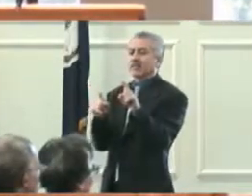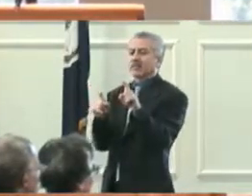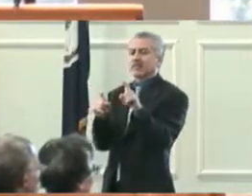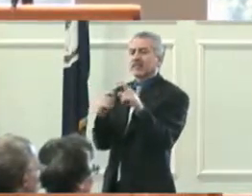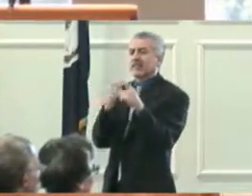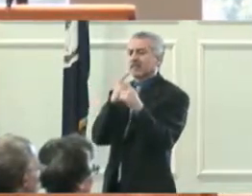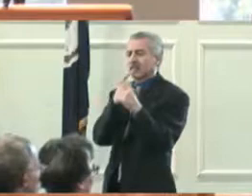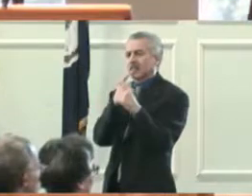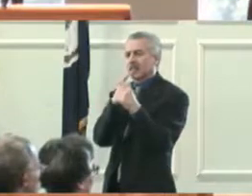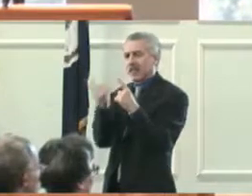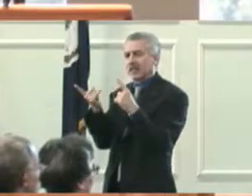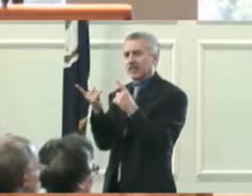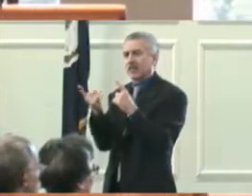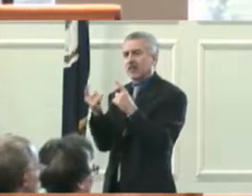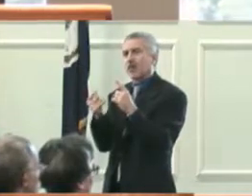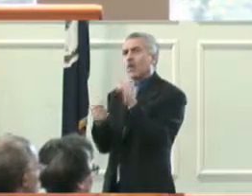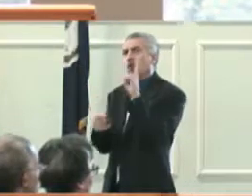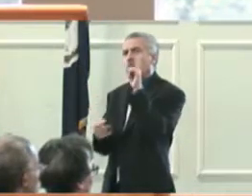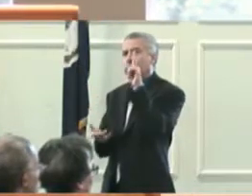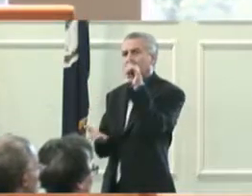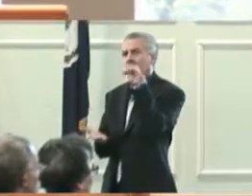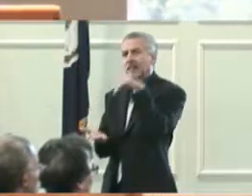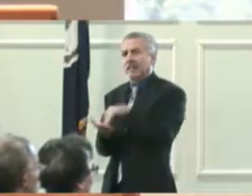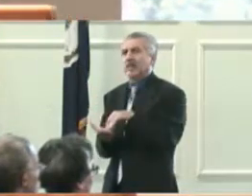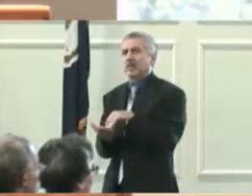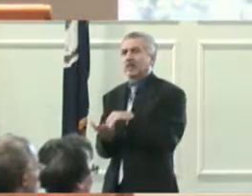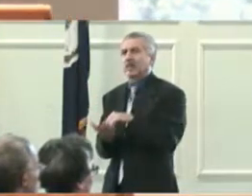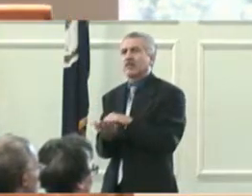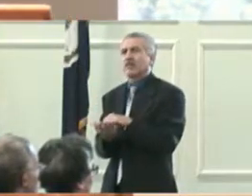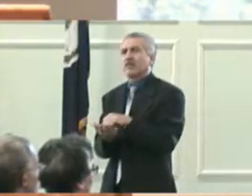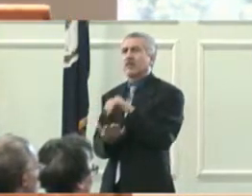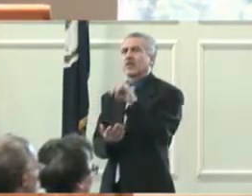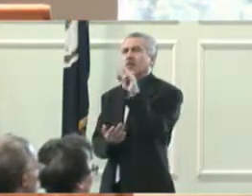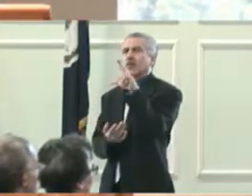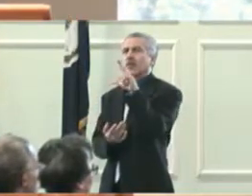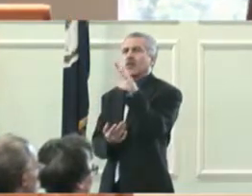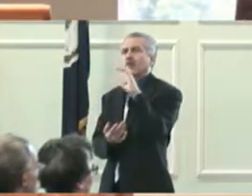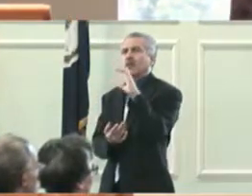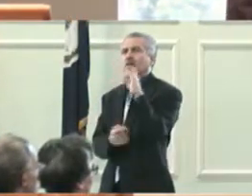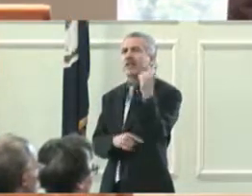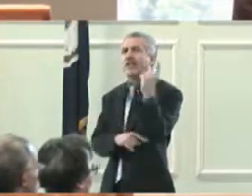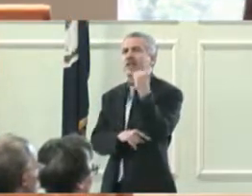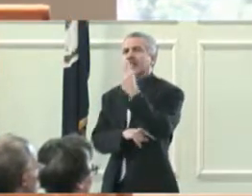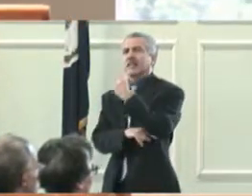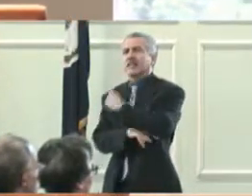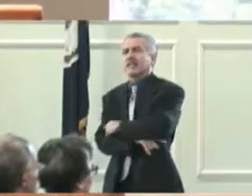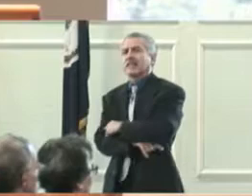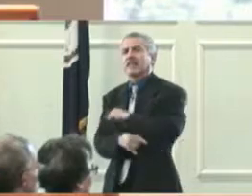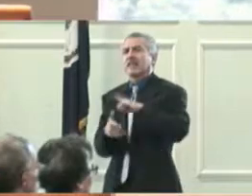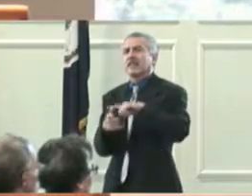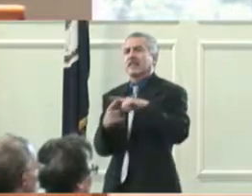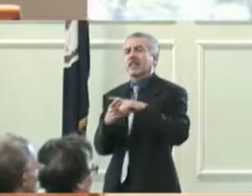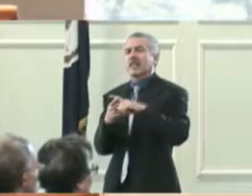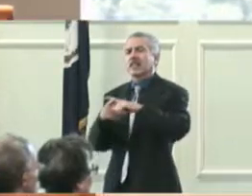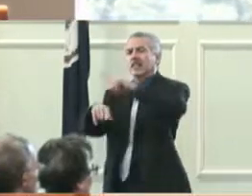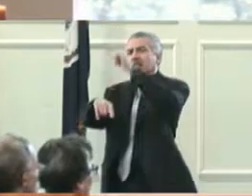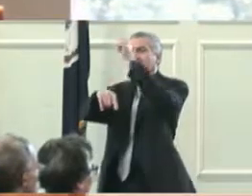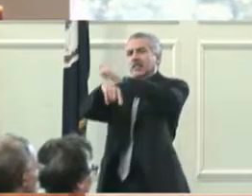and he said to me, for 1,300 days, then shall the sanctuary be cleansed.